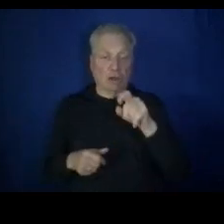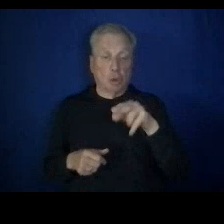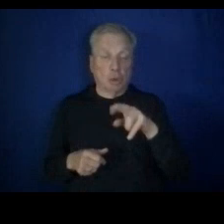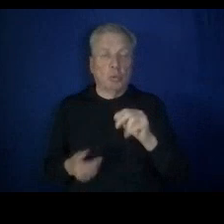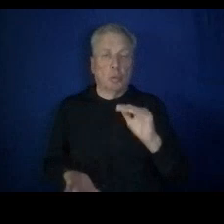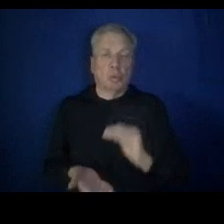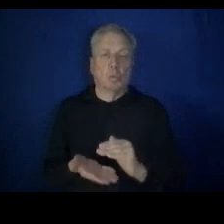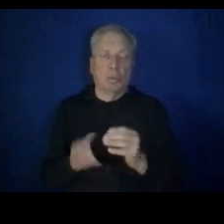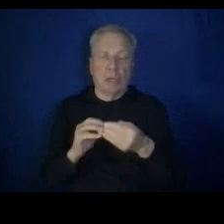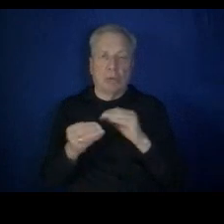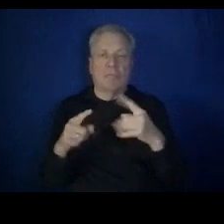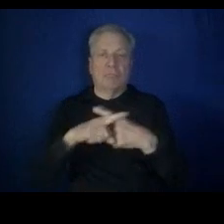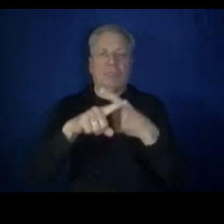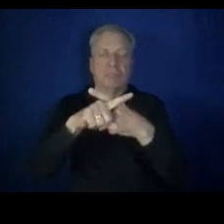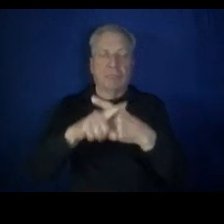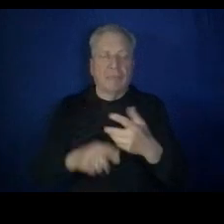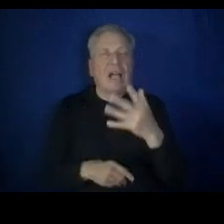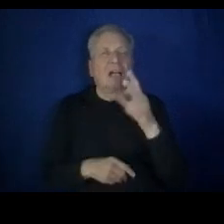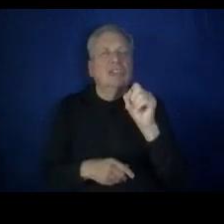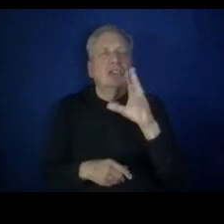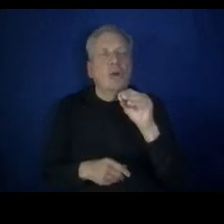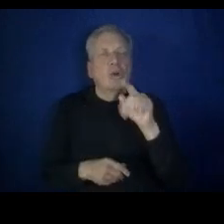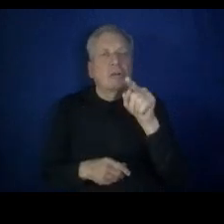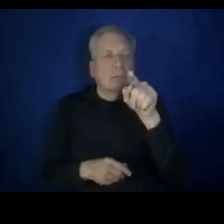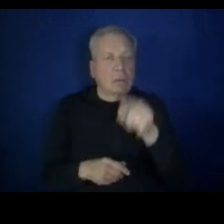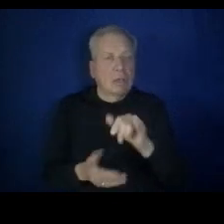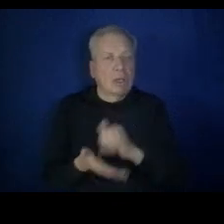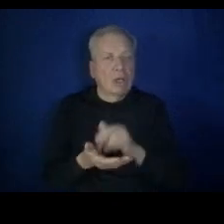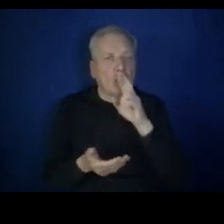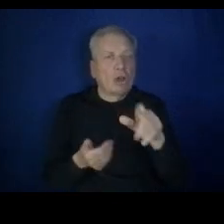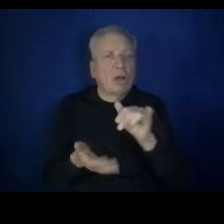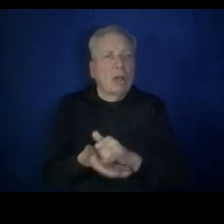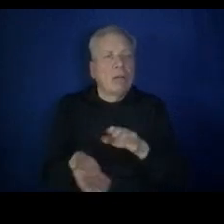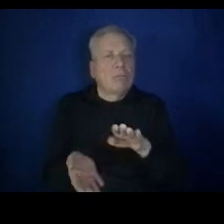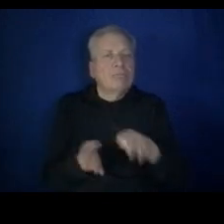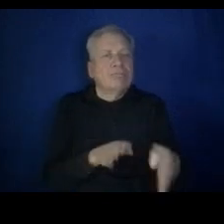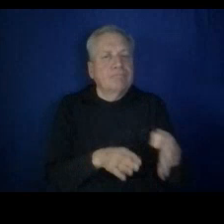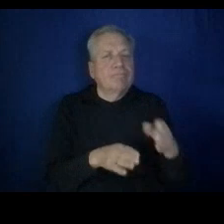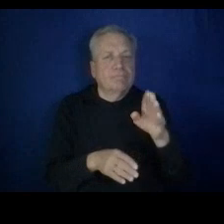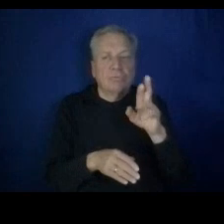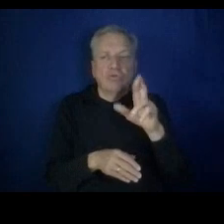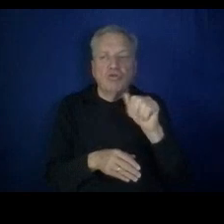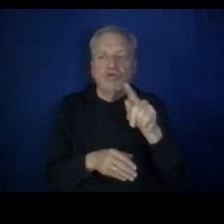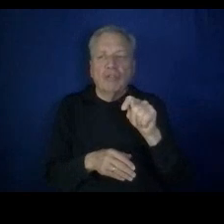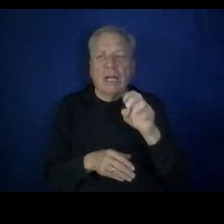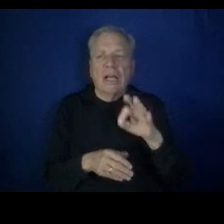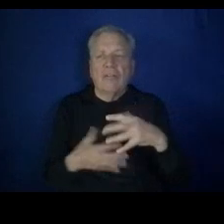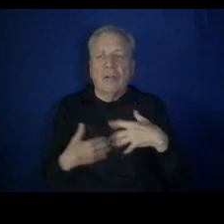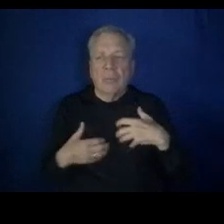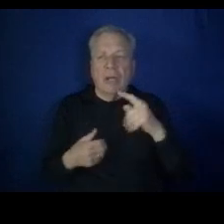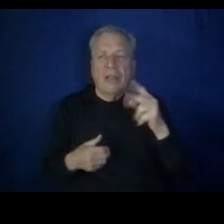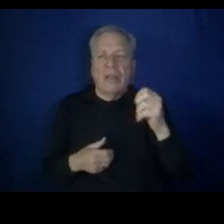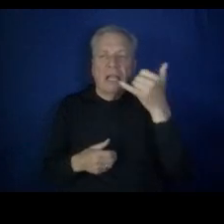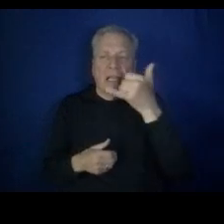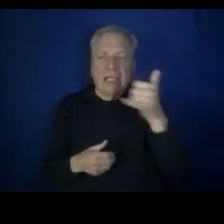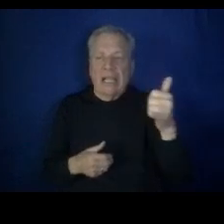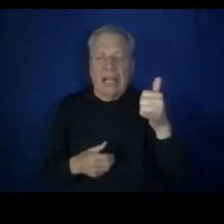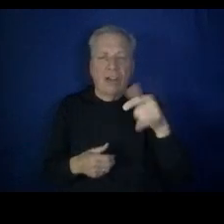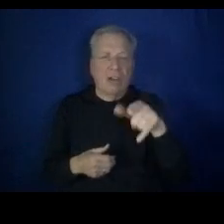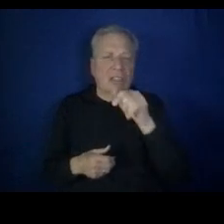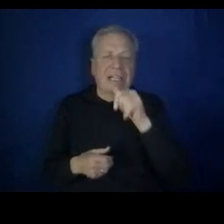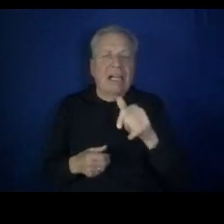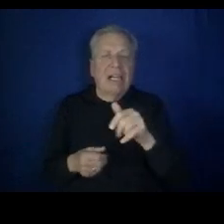This shows this shows grizzly bear mortalities. The yellow is undetermined